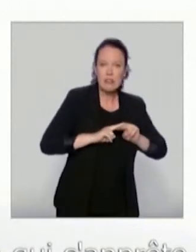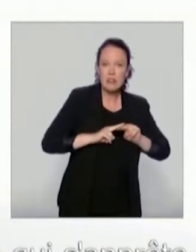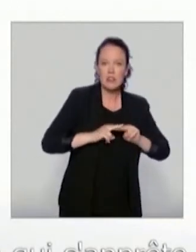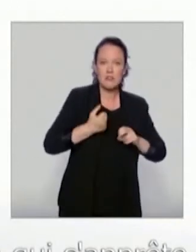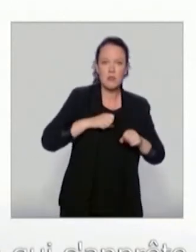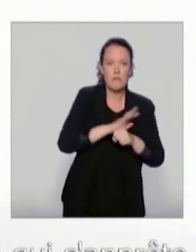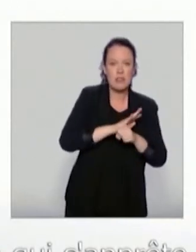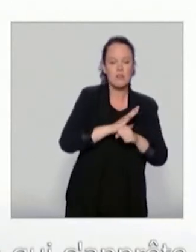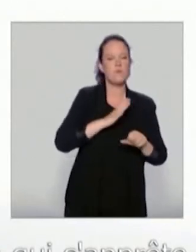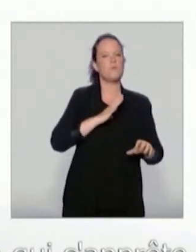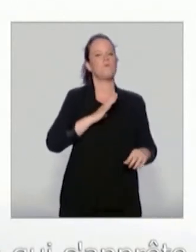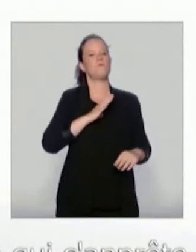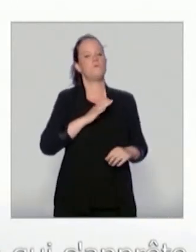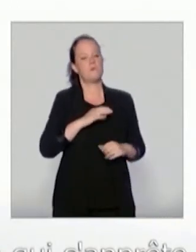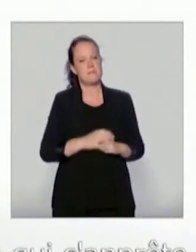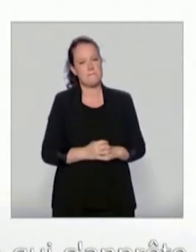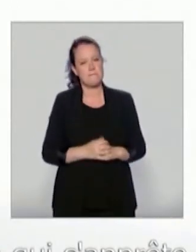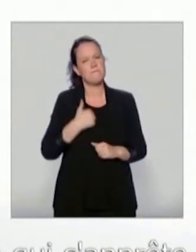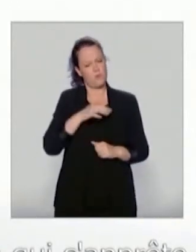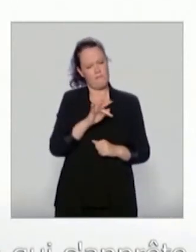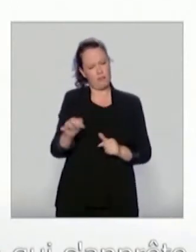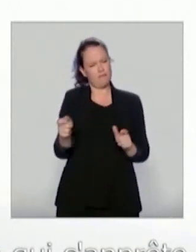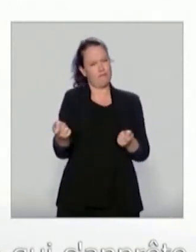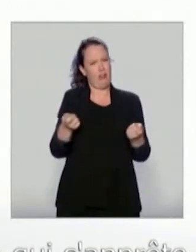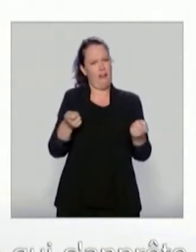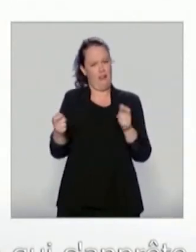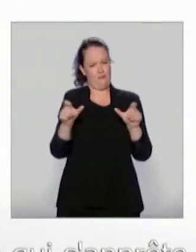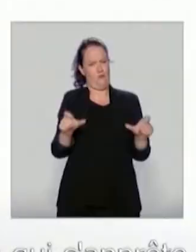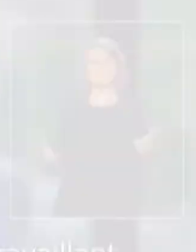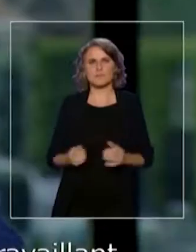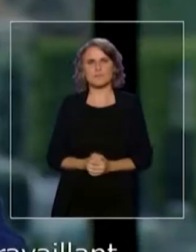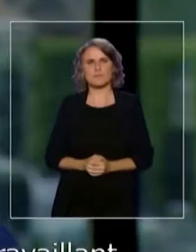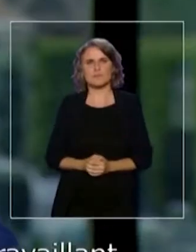planes from the start of August, giving a further incentive for people to get a shot.